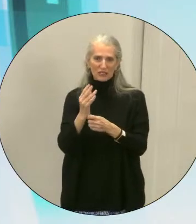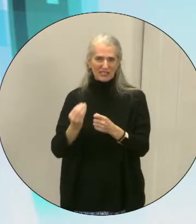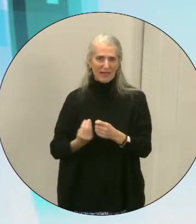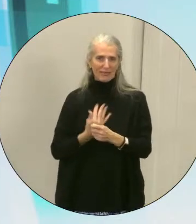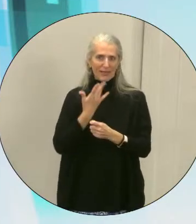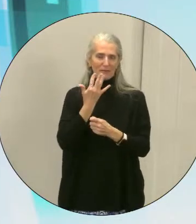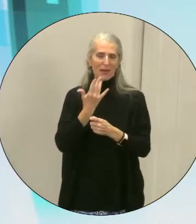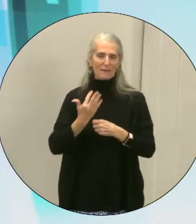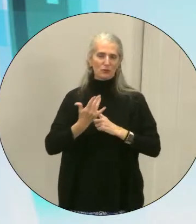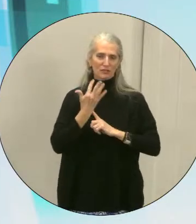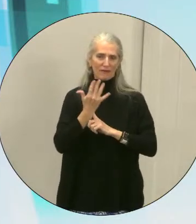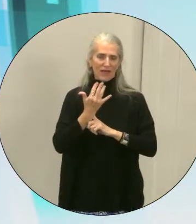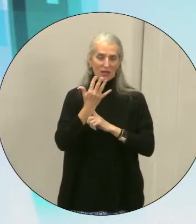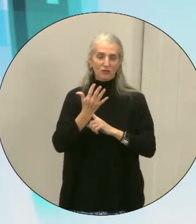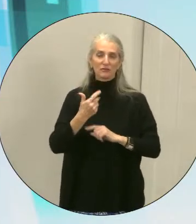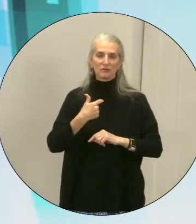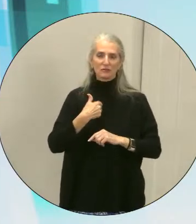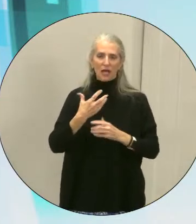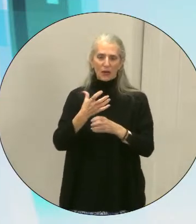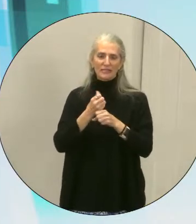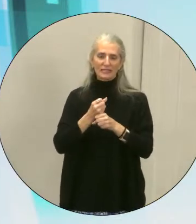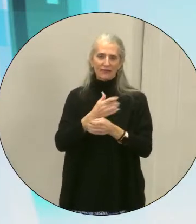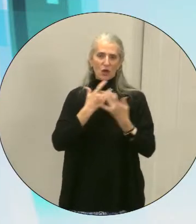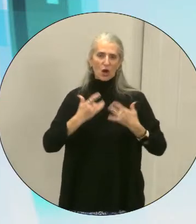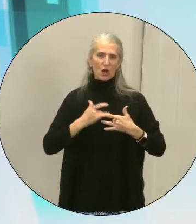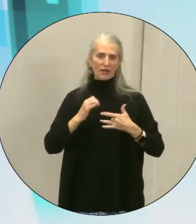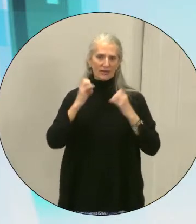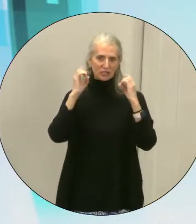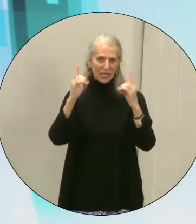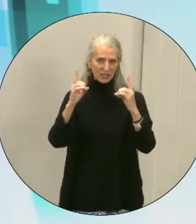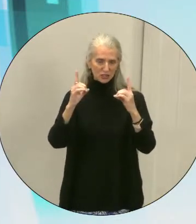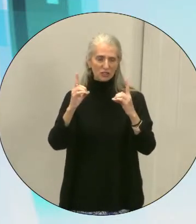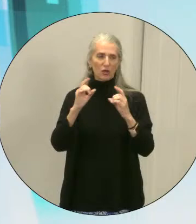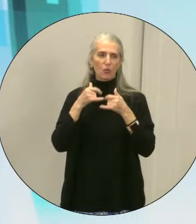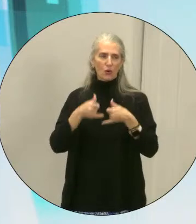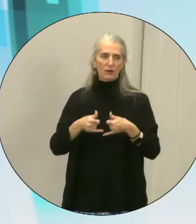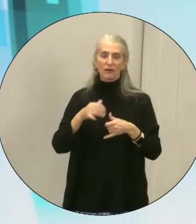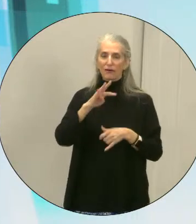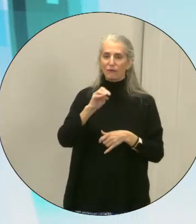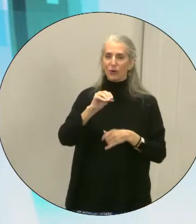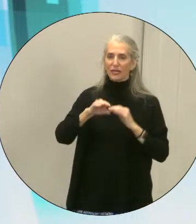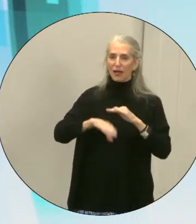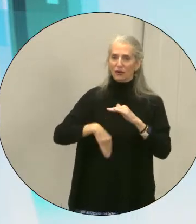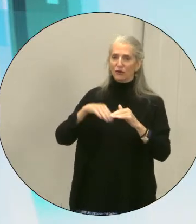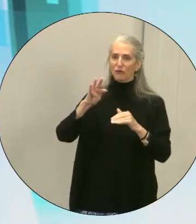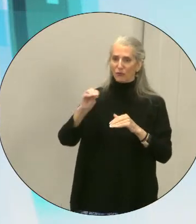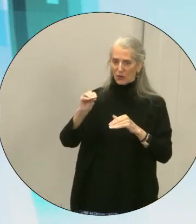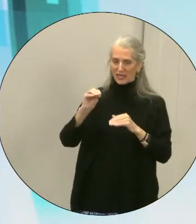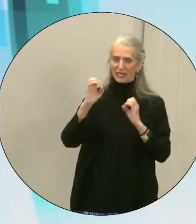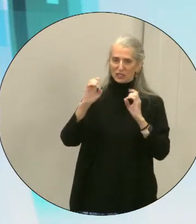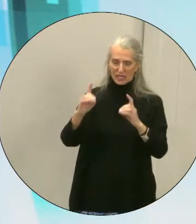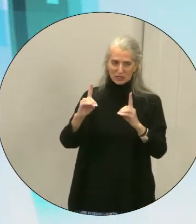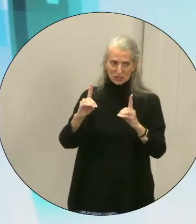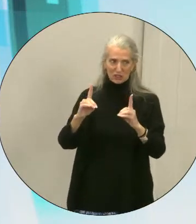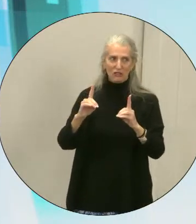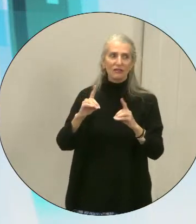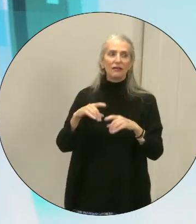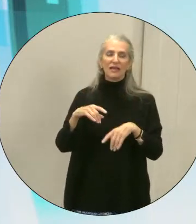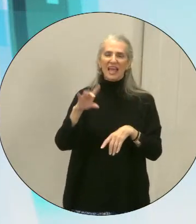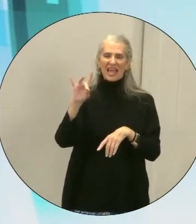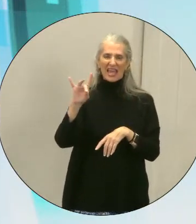years in the district, I've received the Heart of Education Award. I've been labeled a 40 under 40 music educator. 8 Nevadans hold that